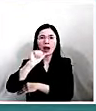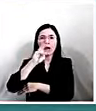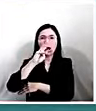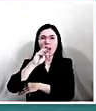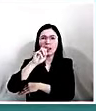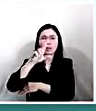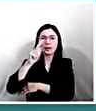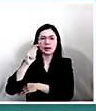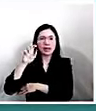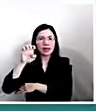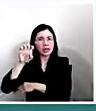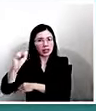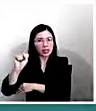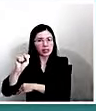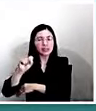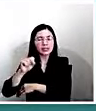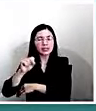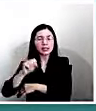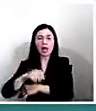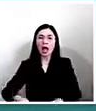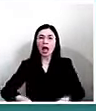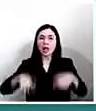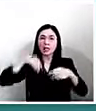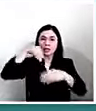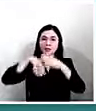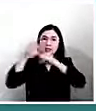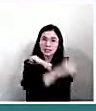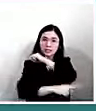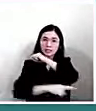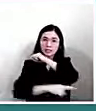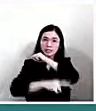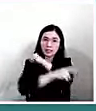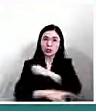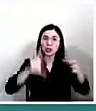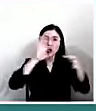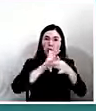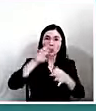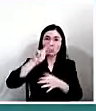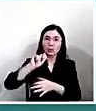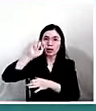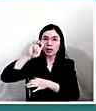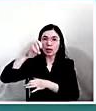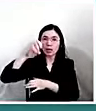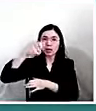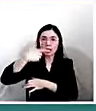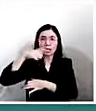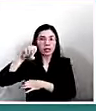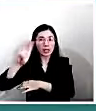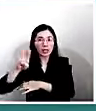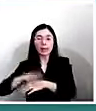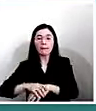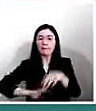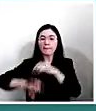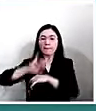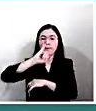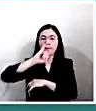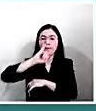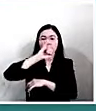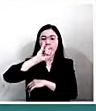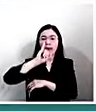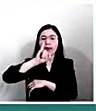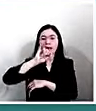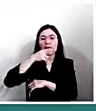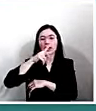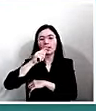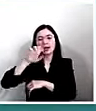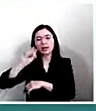Amalekites live in the region of the Negev. Hittites, Jebusites, and Amorites dwell in